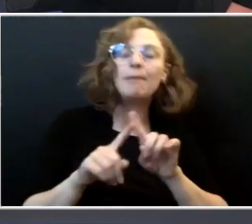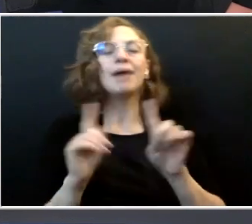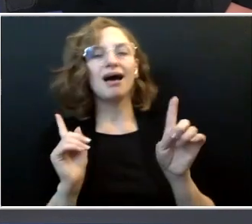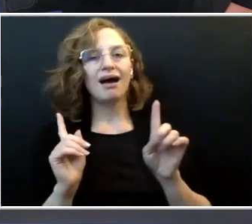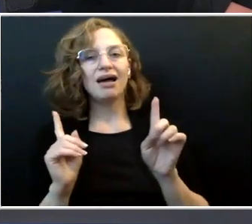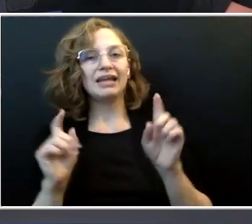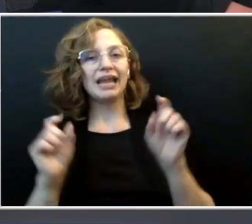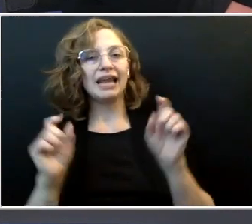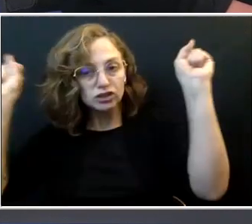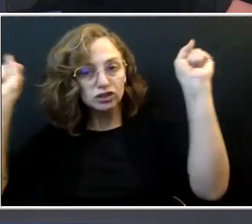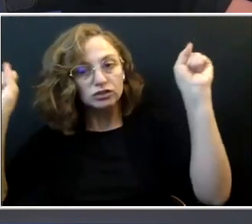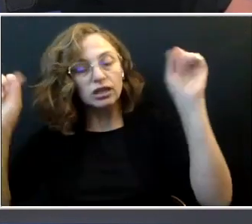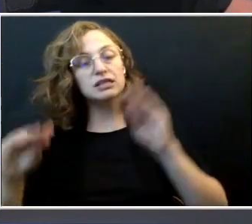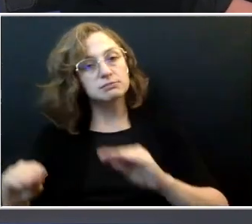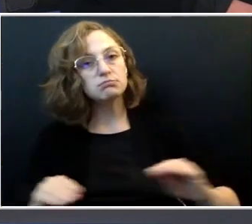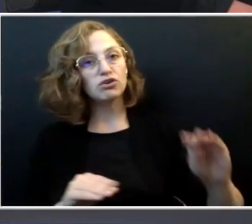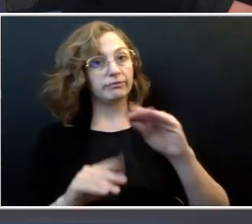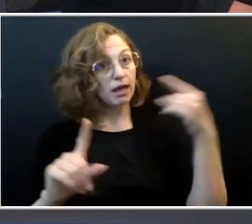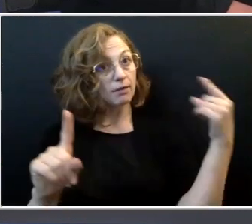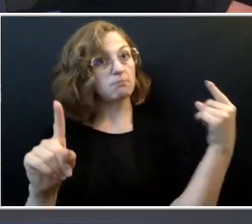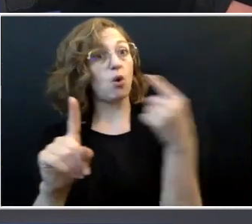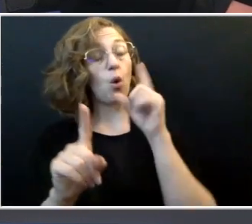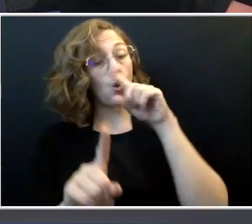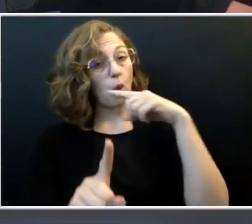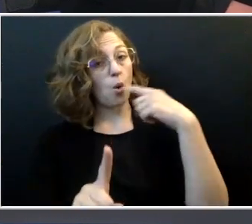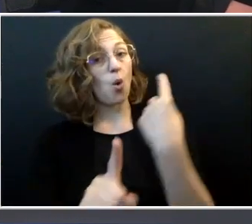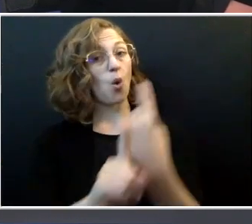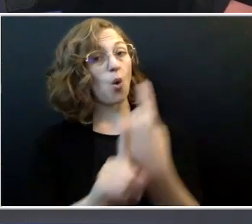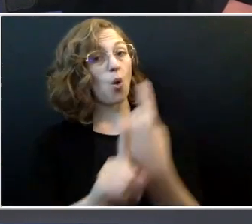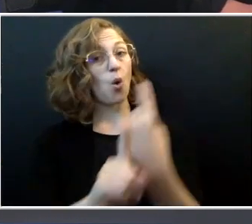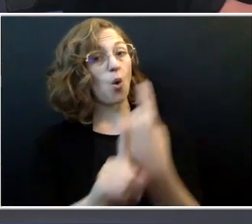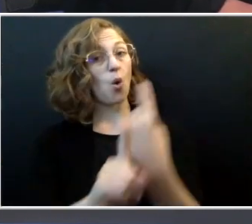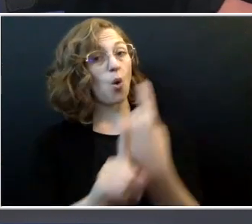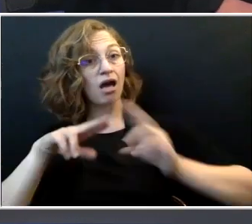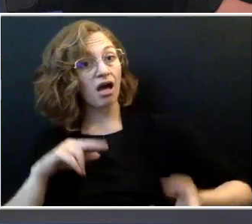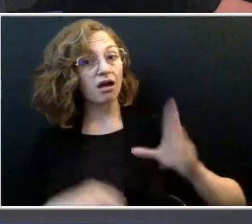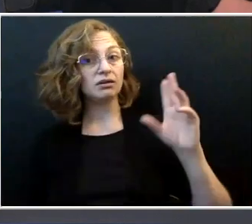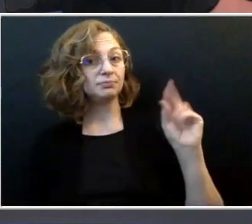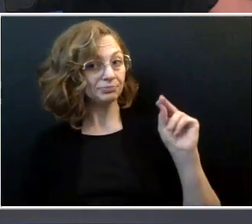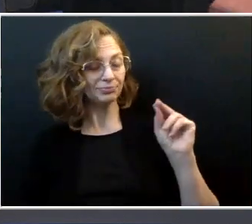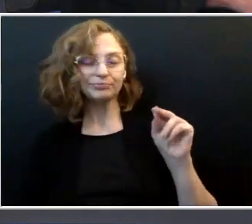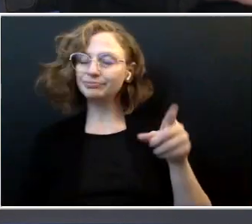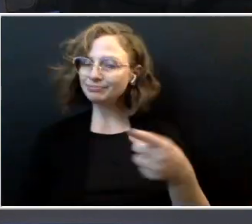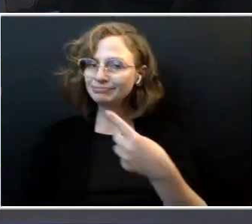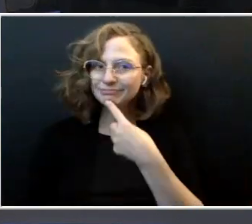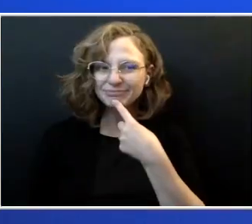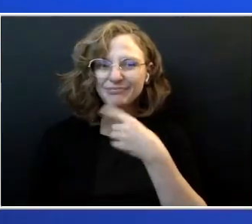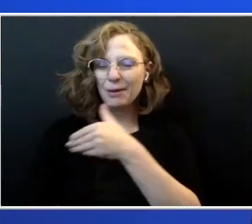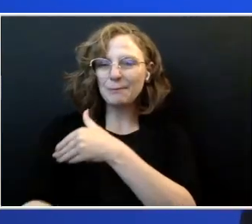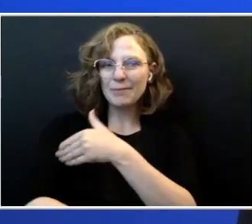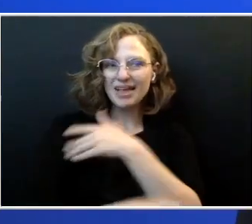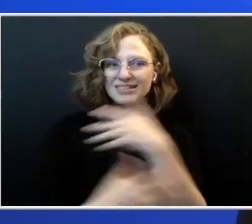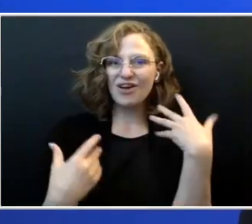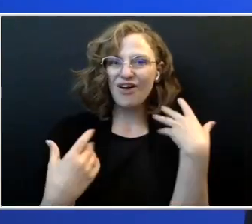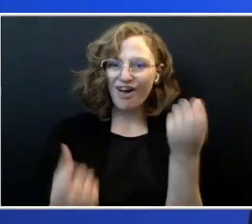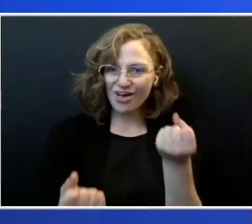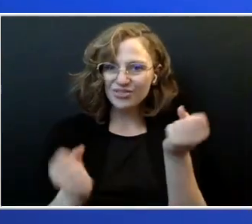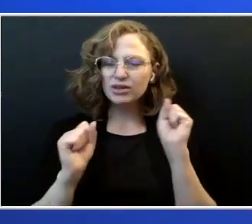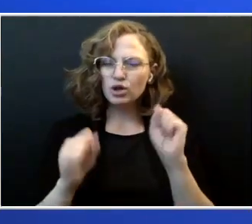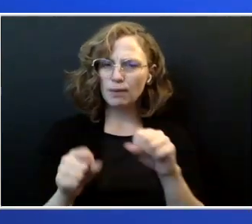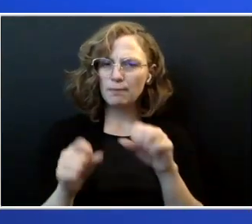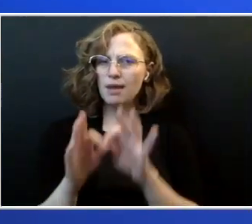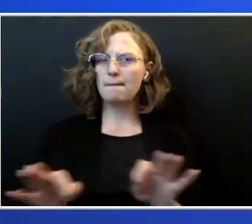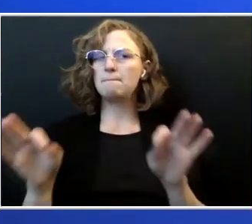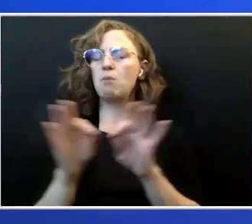on muscle health may be really, really important in the long term. Talk to us about muscle health. Absolutely. And it's one of those things as we